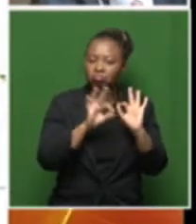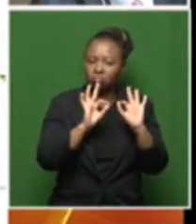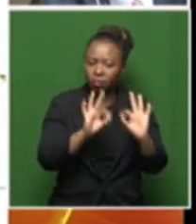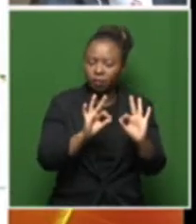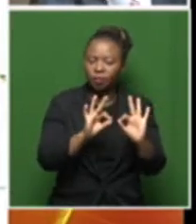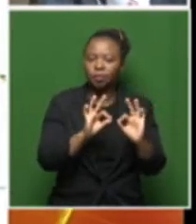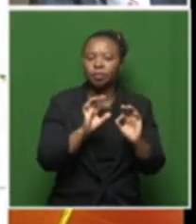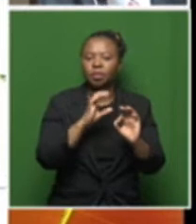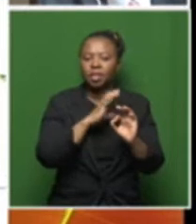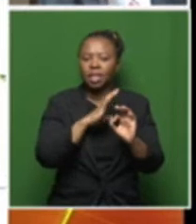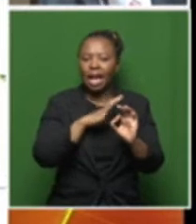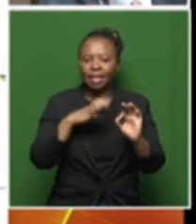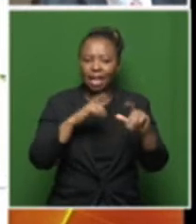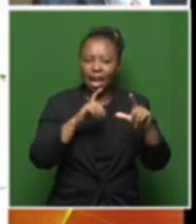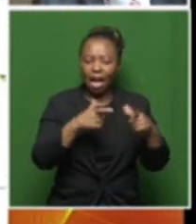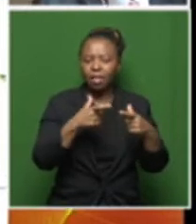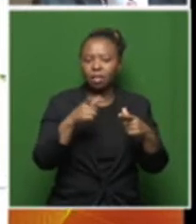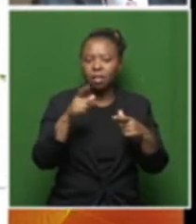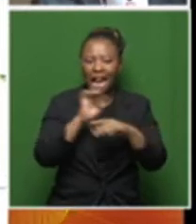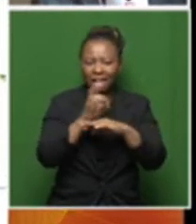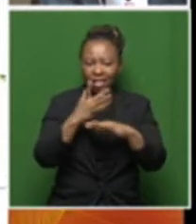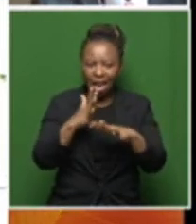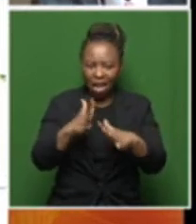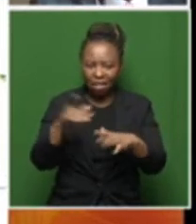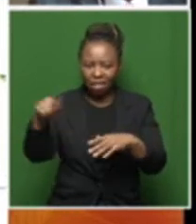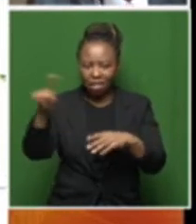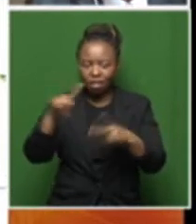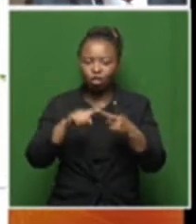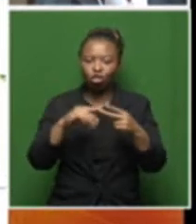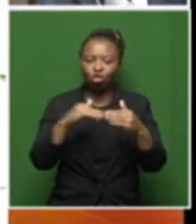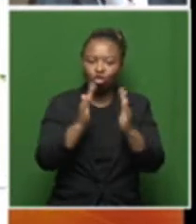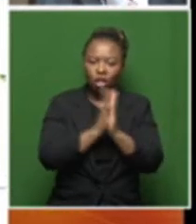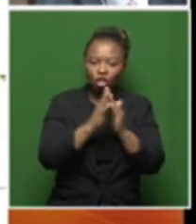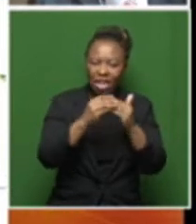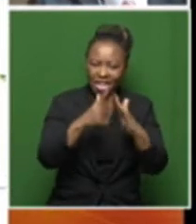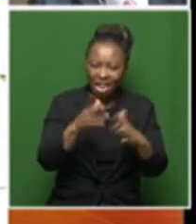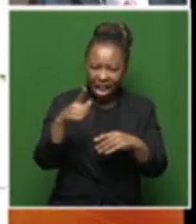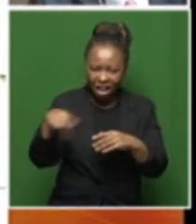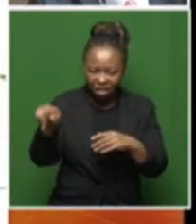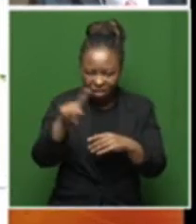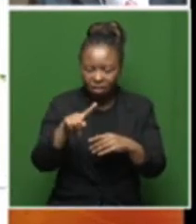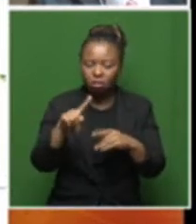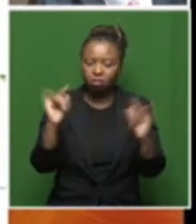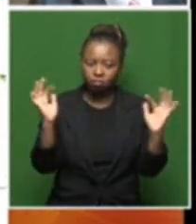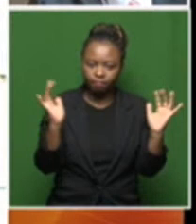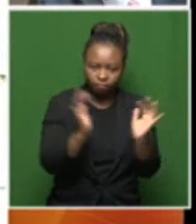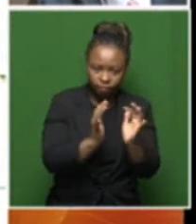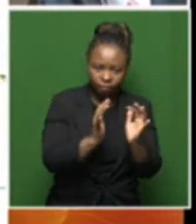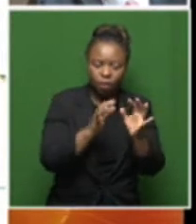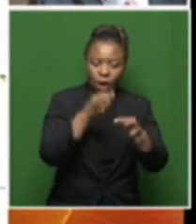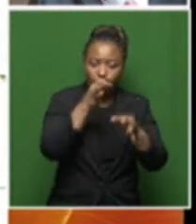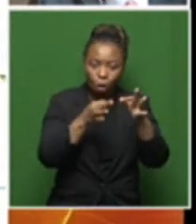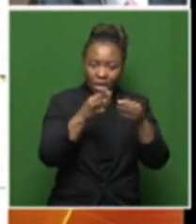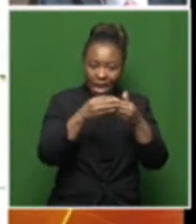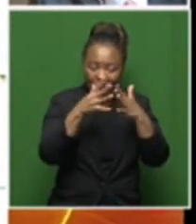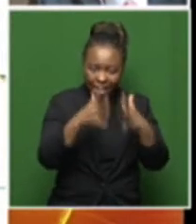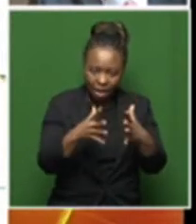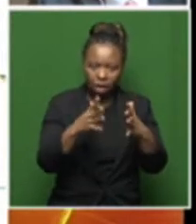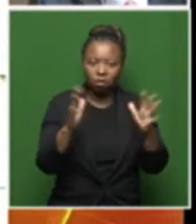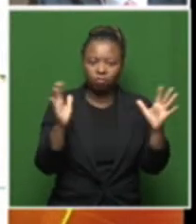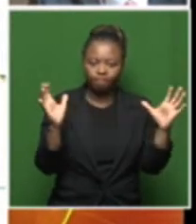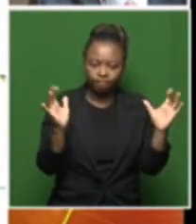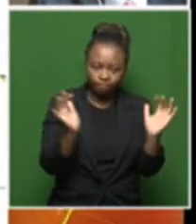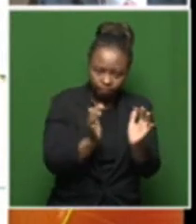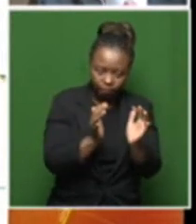councillors, traditional leaders, and church leaders in particular have got together with the political leaders and done a lot